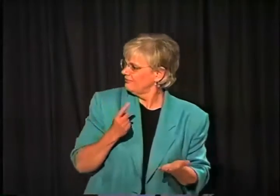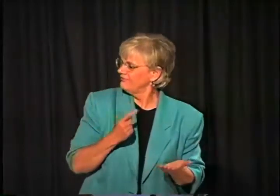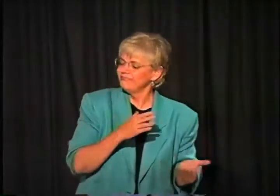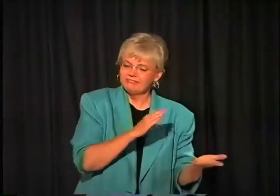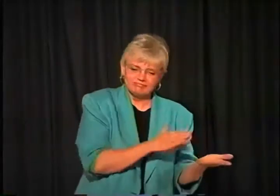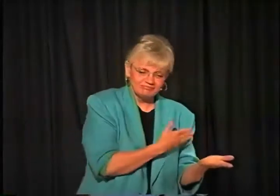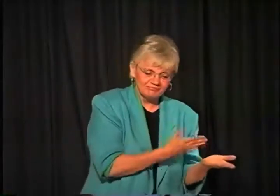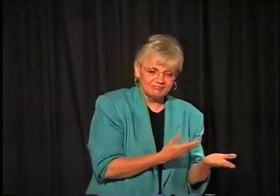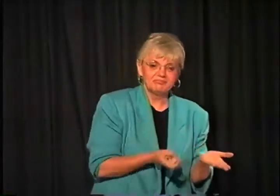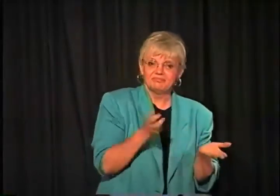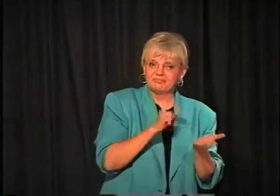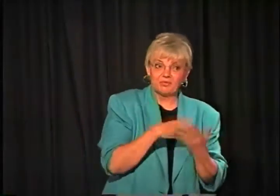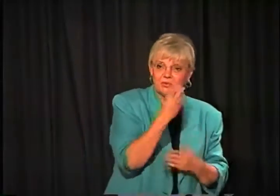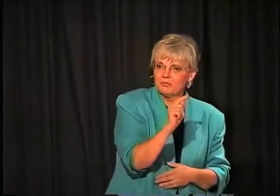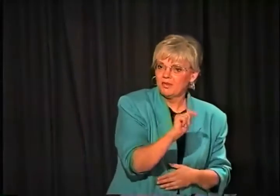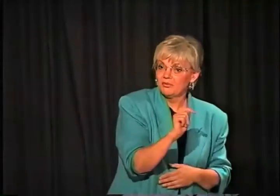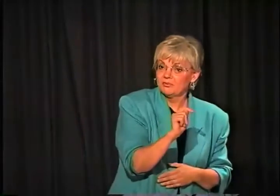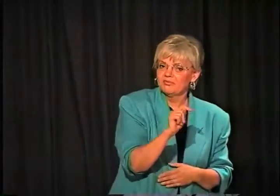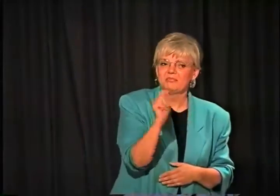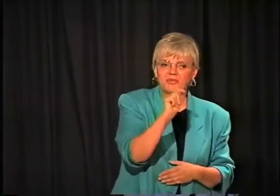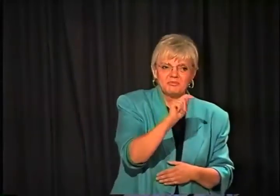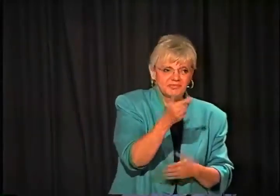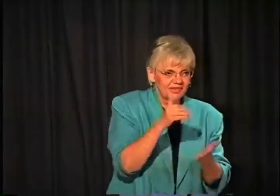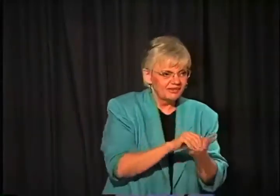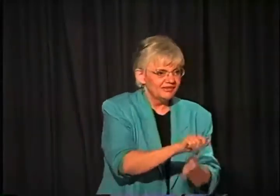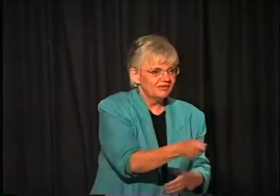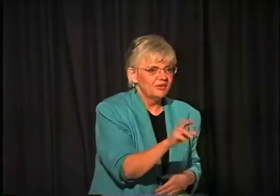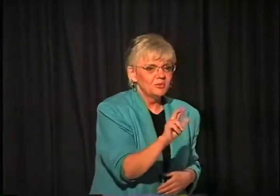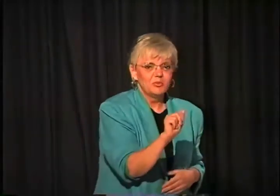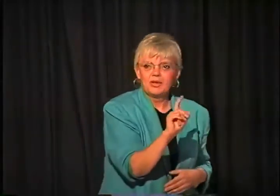actually nice, gentle music to get you up and going.